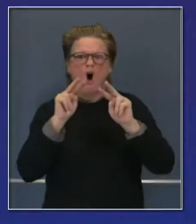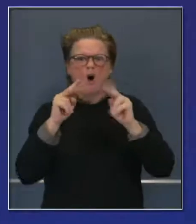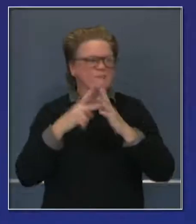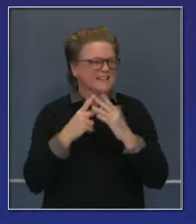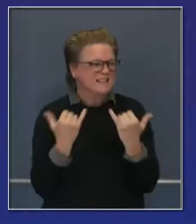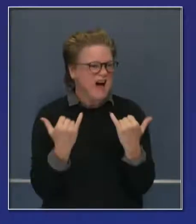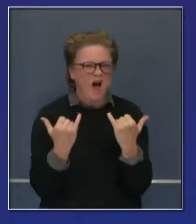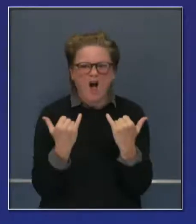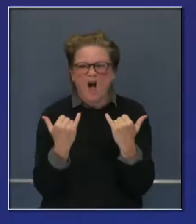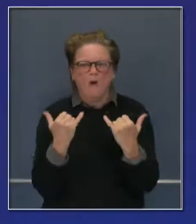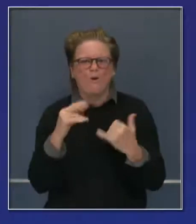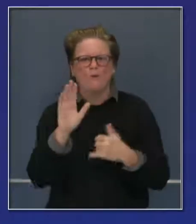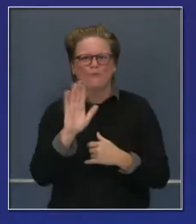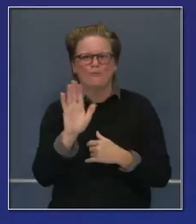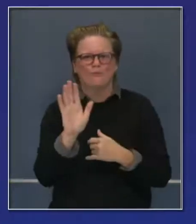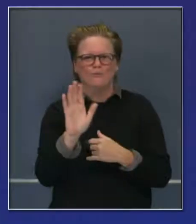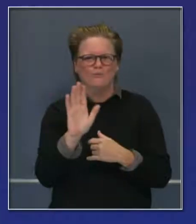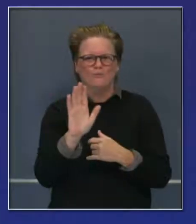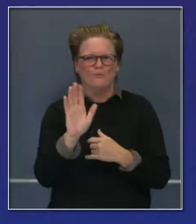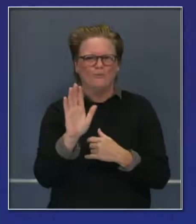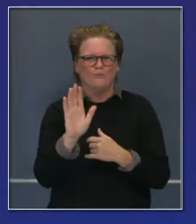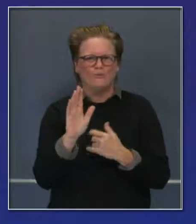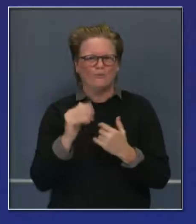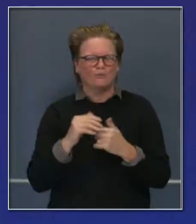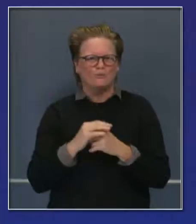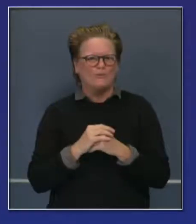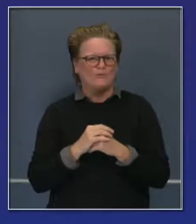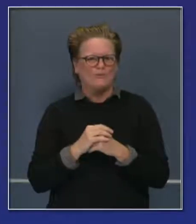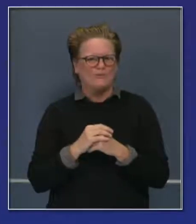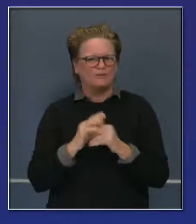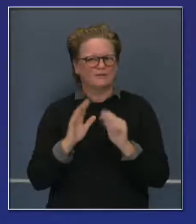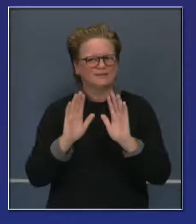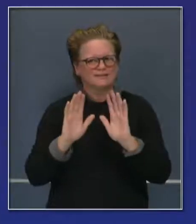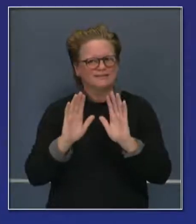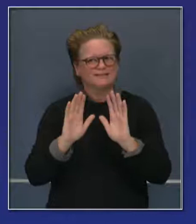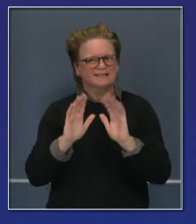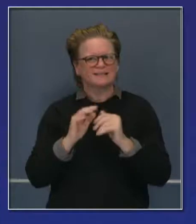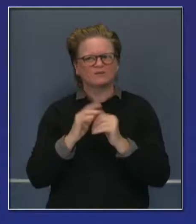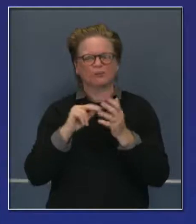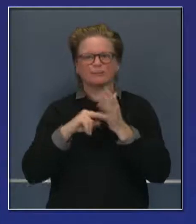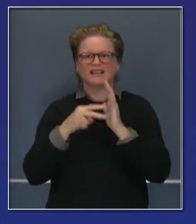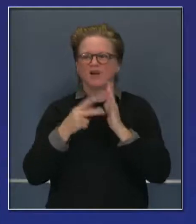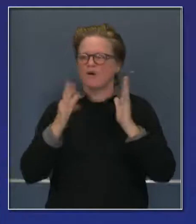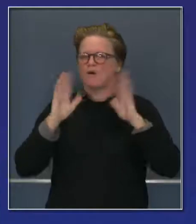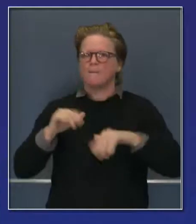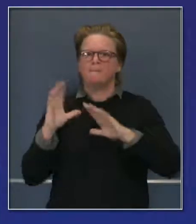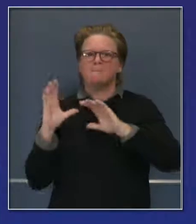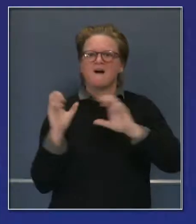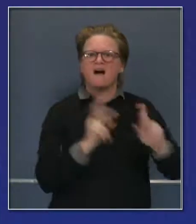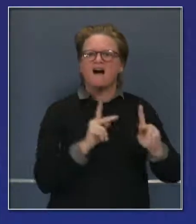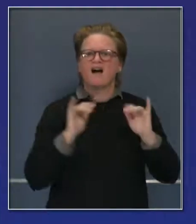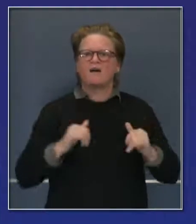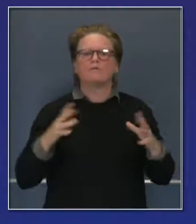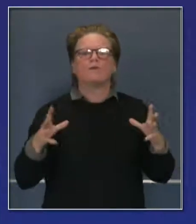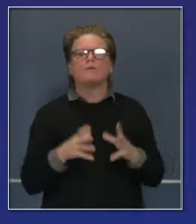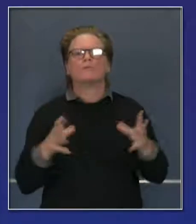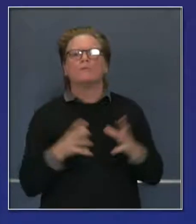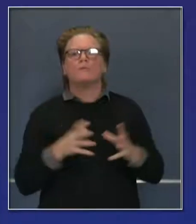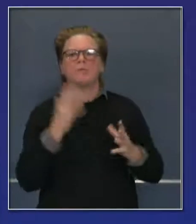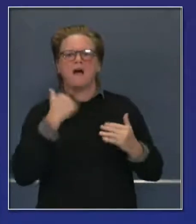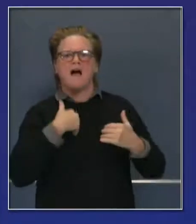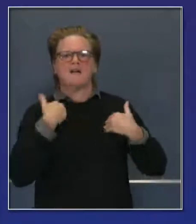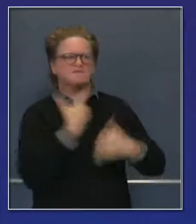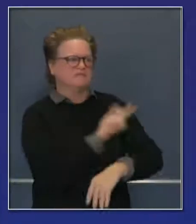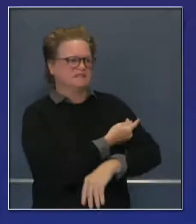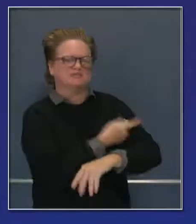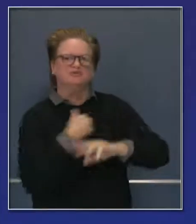vaccine that is available, and people may go back to their original form. That would be a terrible